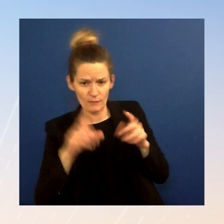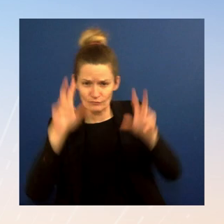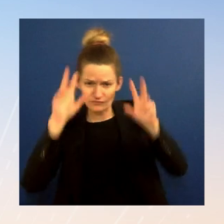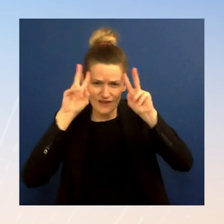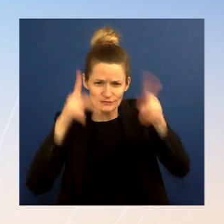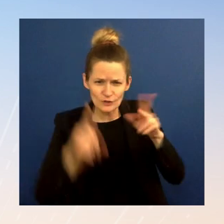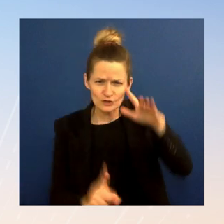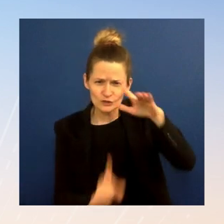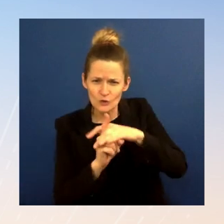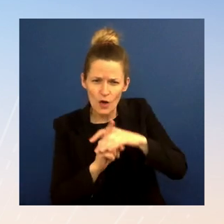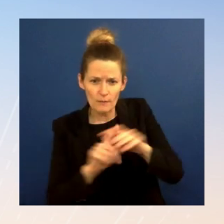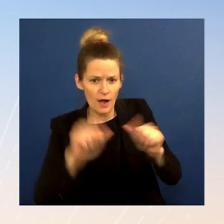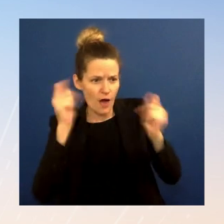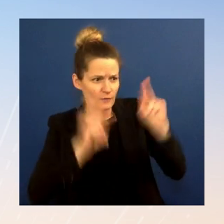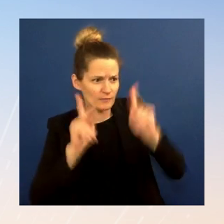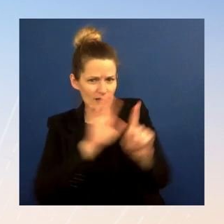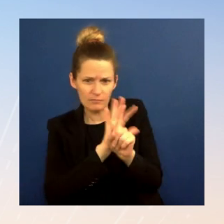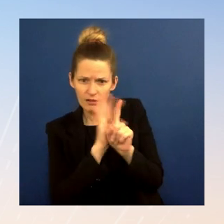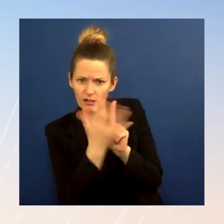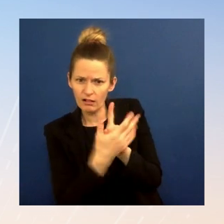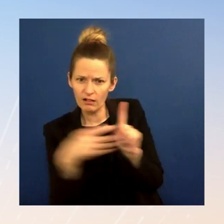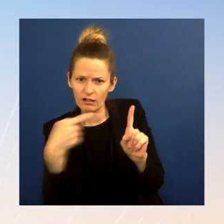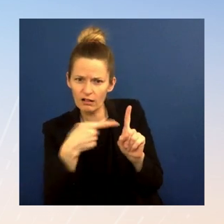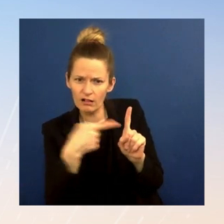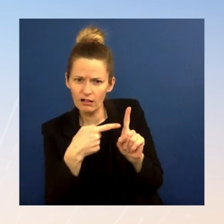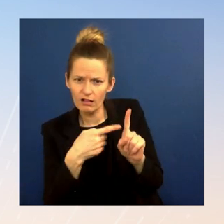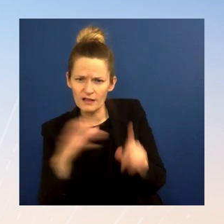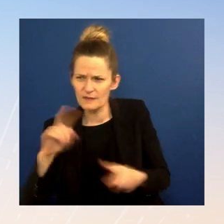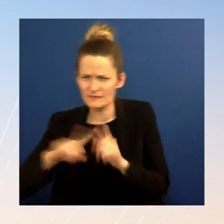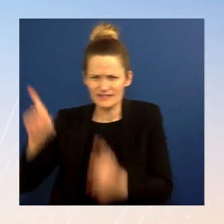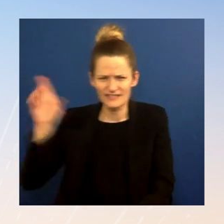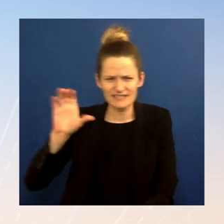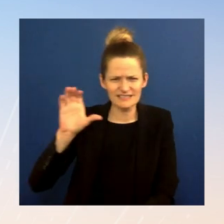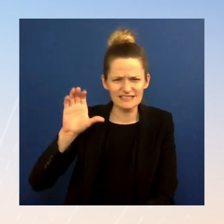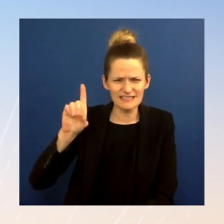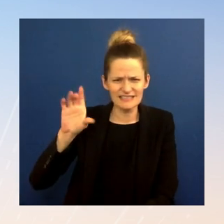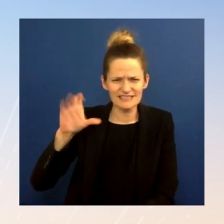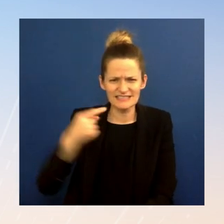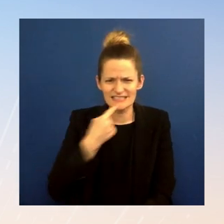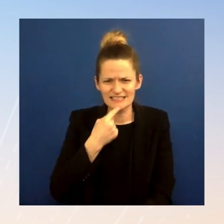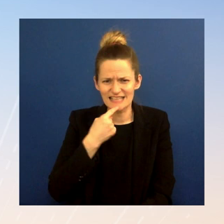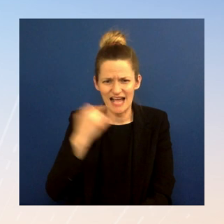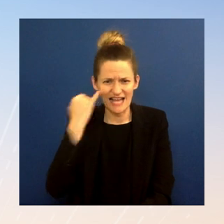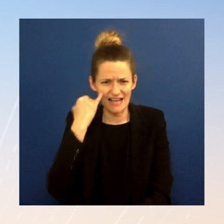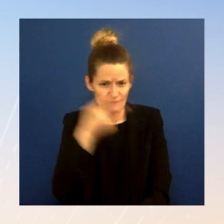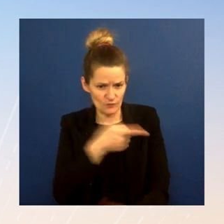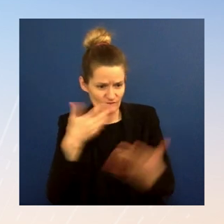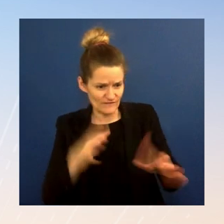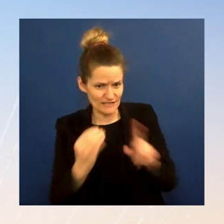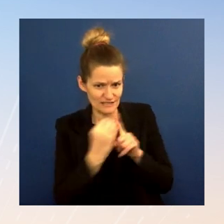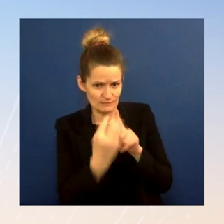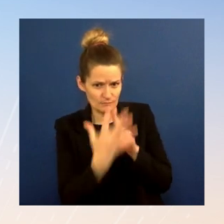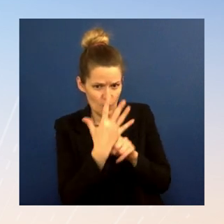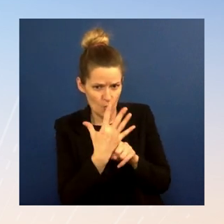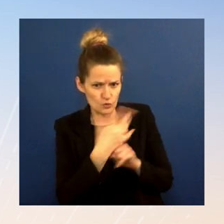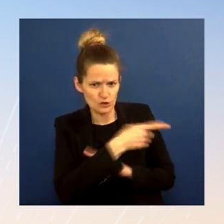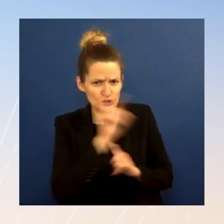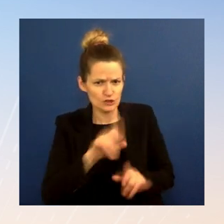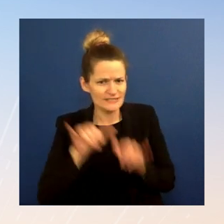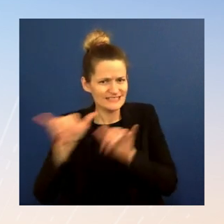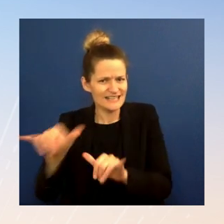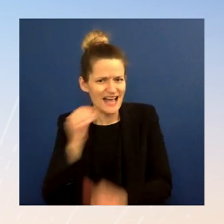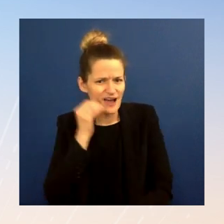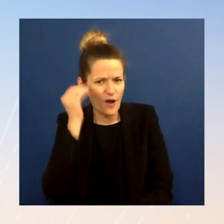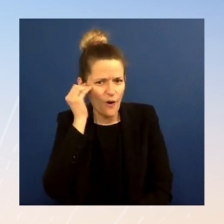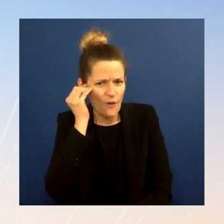currently that people who have been exposed should stay home and not interact with others for 5 days. Well, she is fully boosted. I